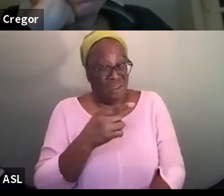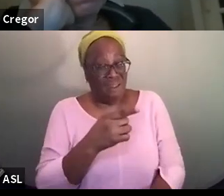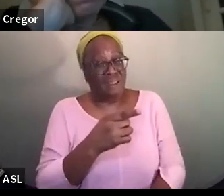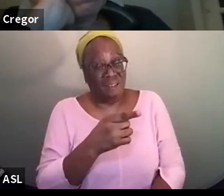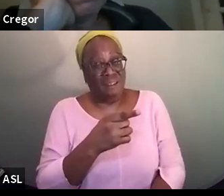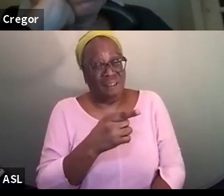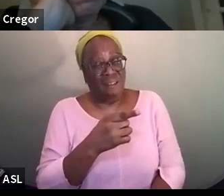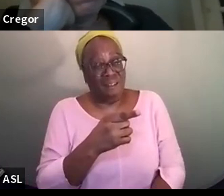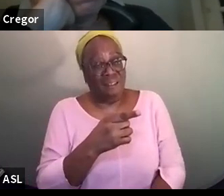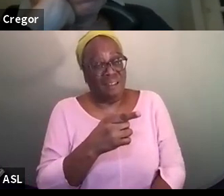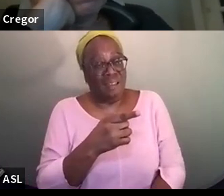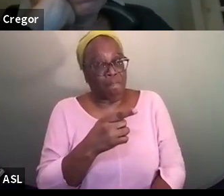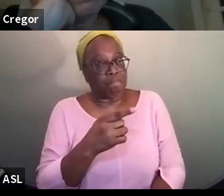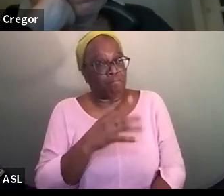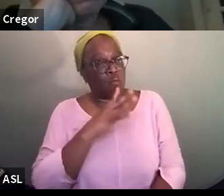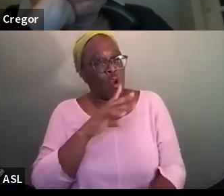as a normalizer